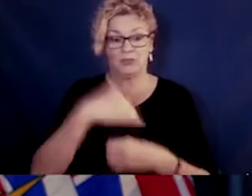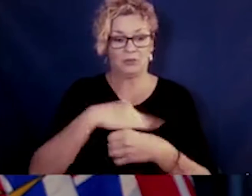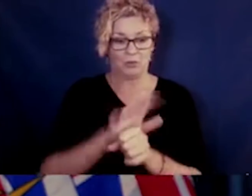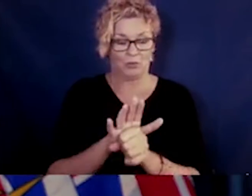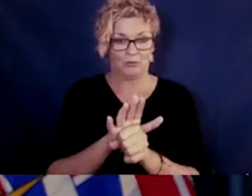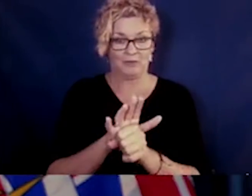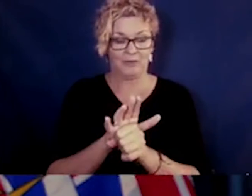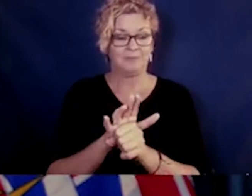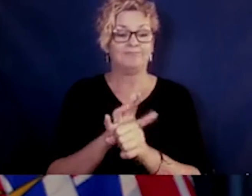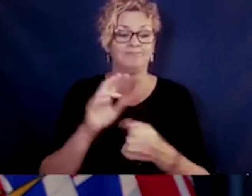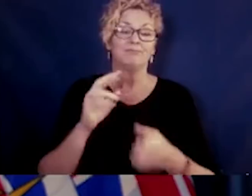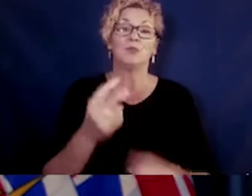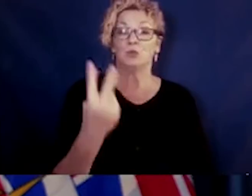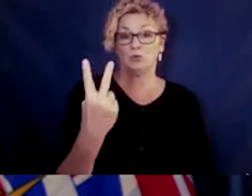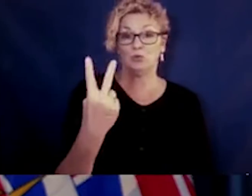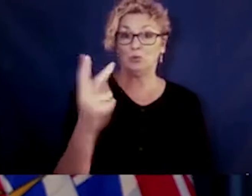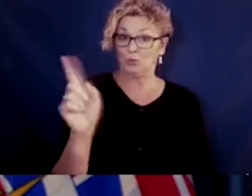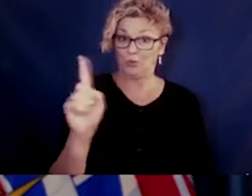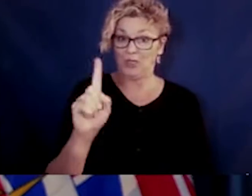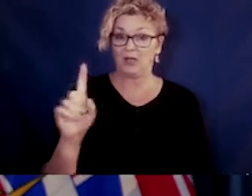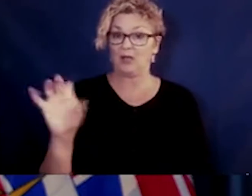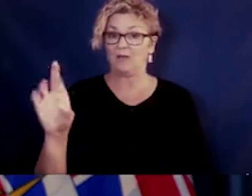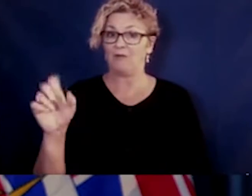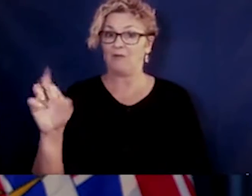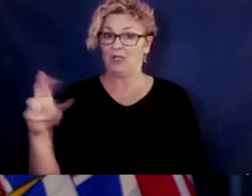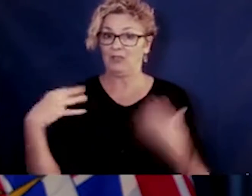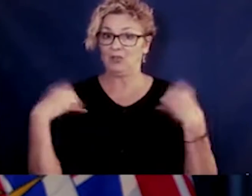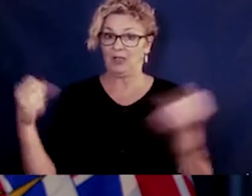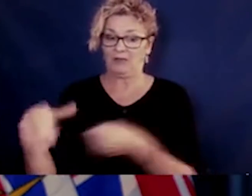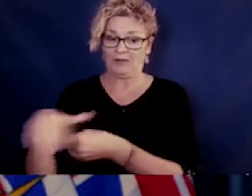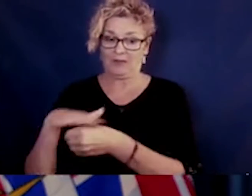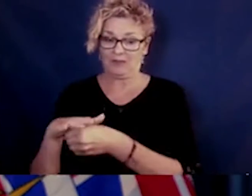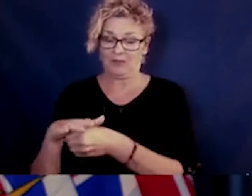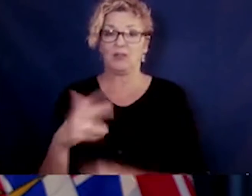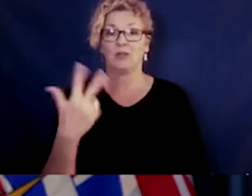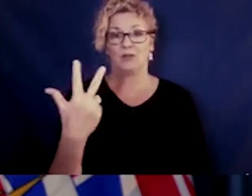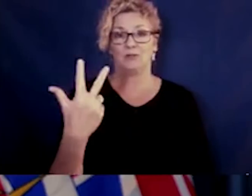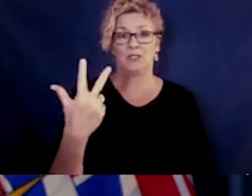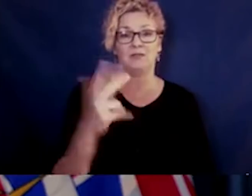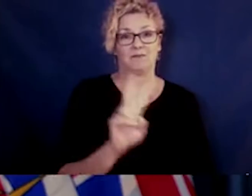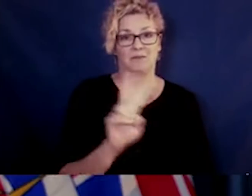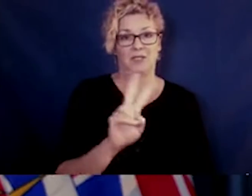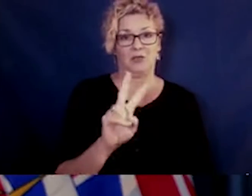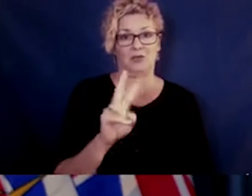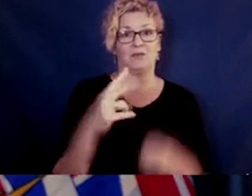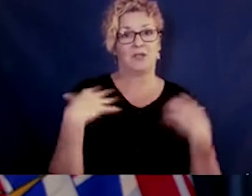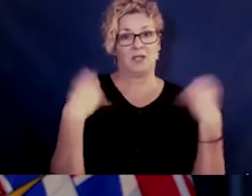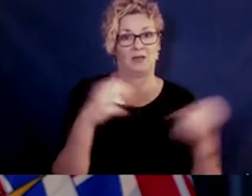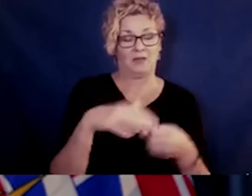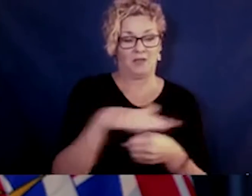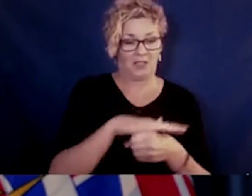We have 4 new healthcare outbreaks to report over the past 4 days. The PICS Assisted Living